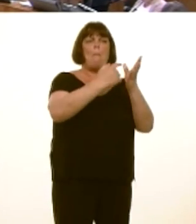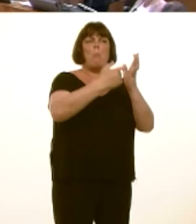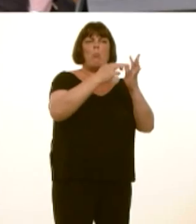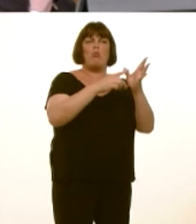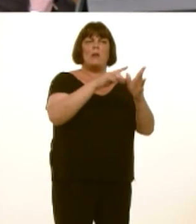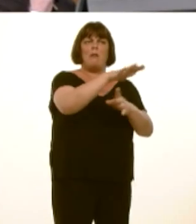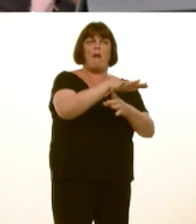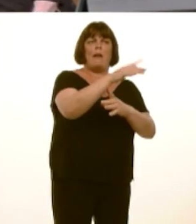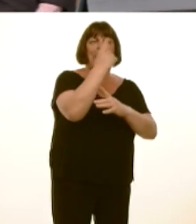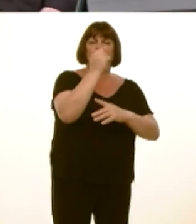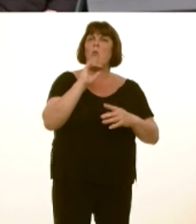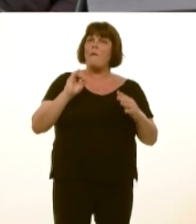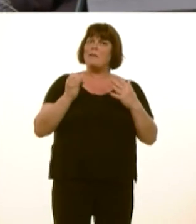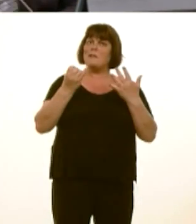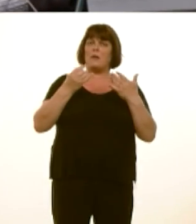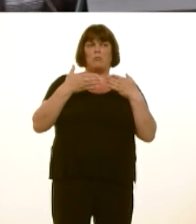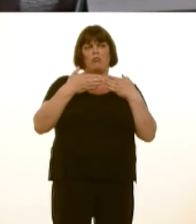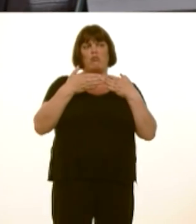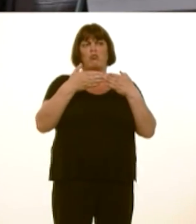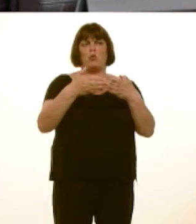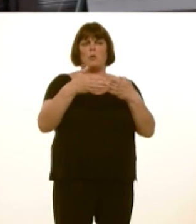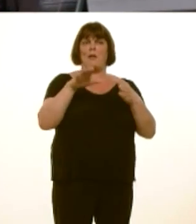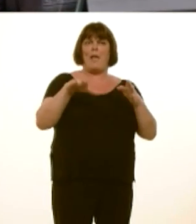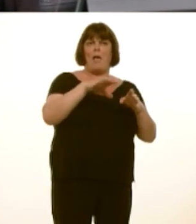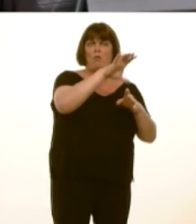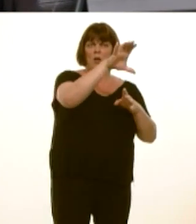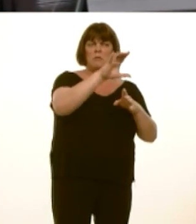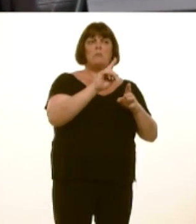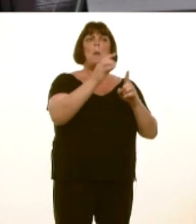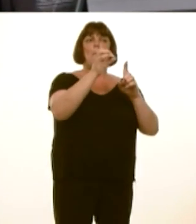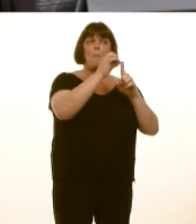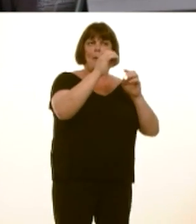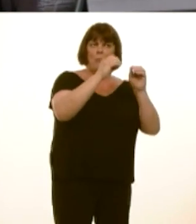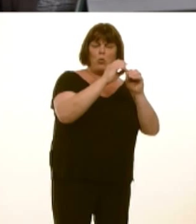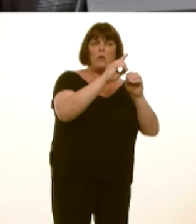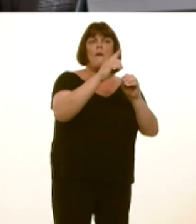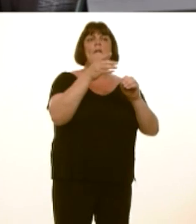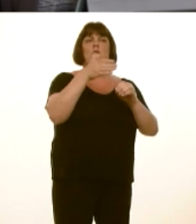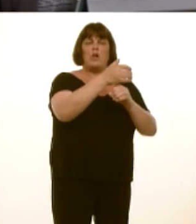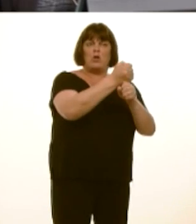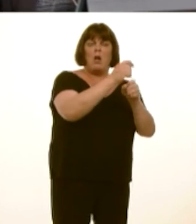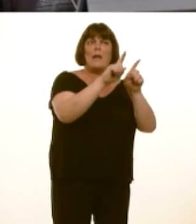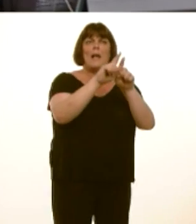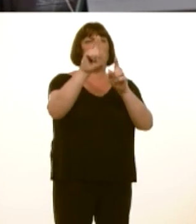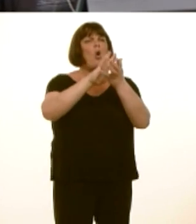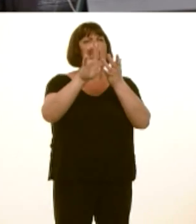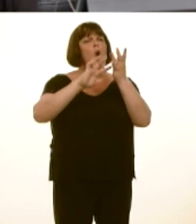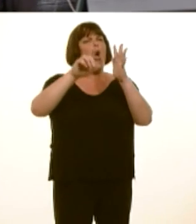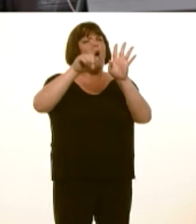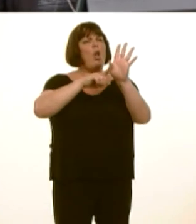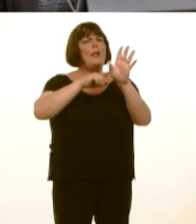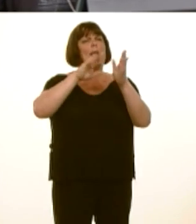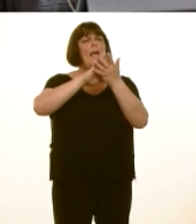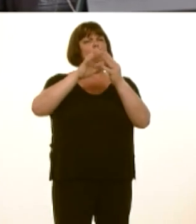2 of them are in Pembrokeshire, at Milford and Fishguard. And Fishguard has been identified, together with Holyhead, as the most suitable for the development of